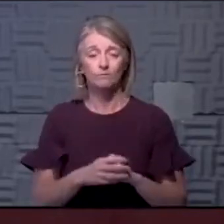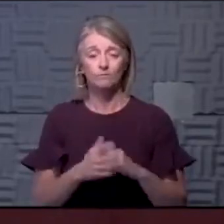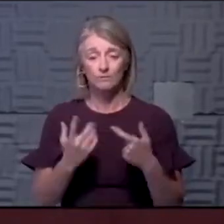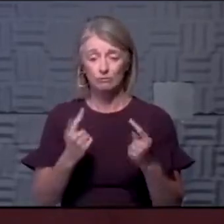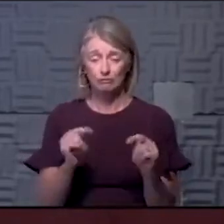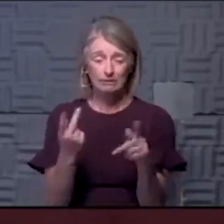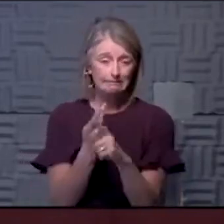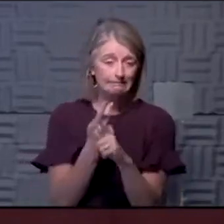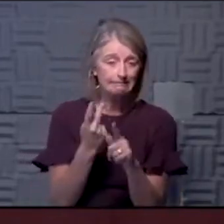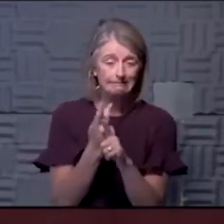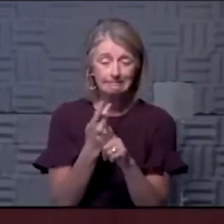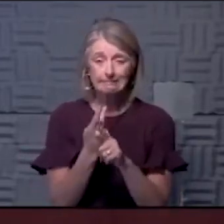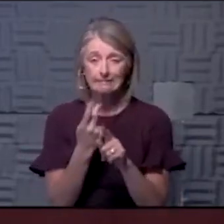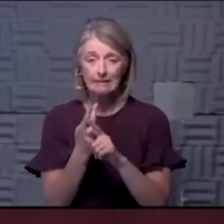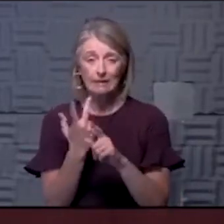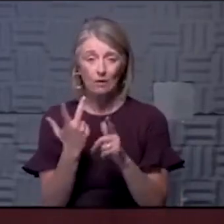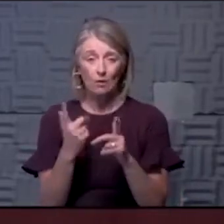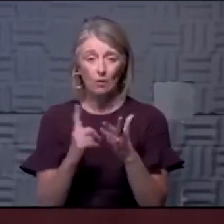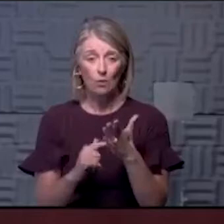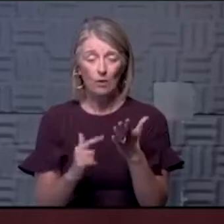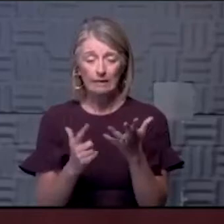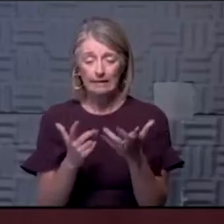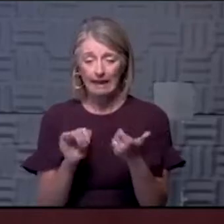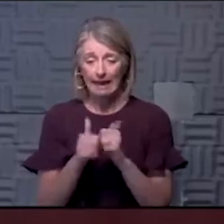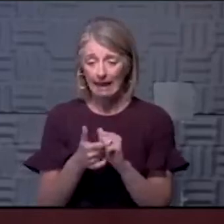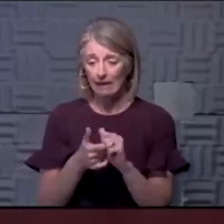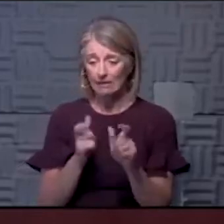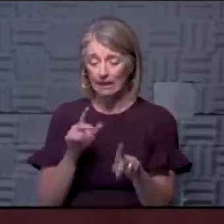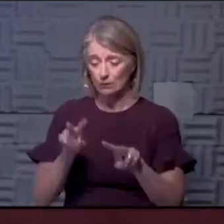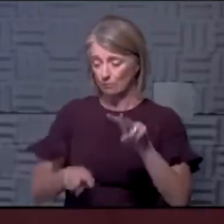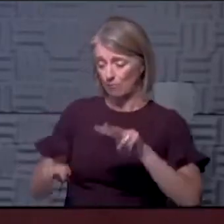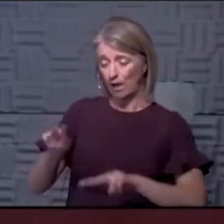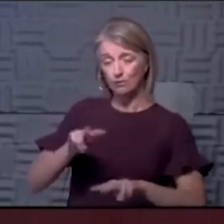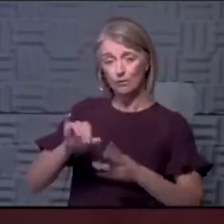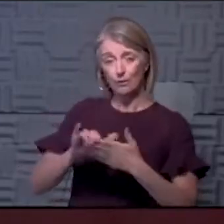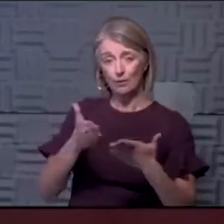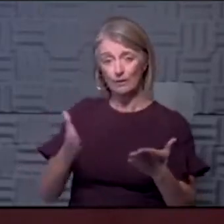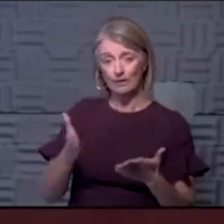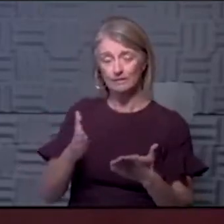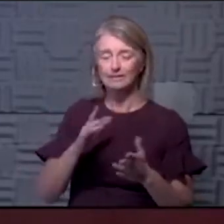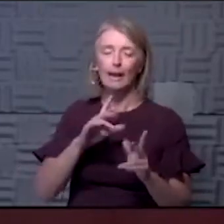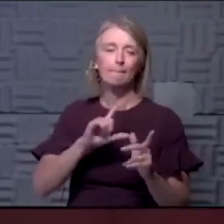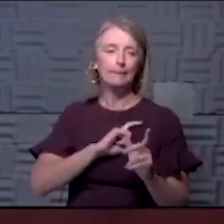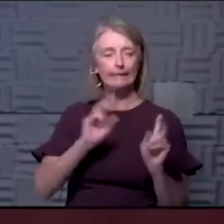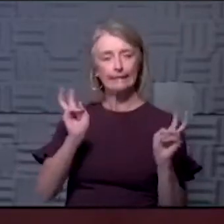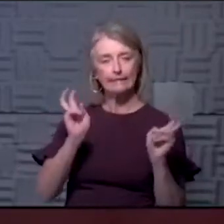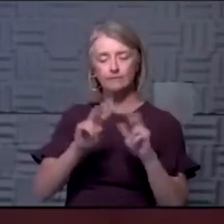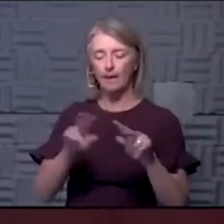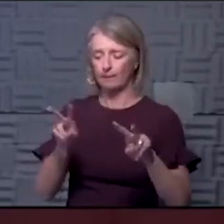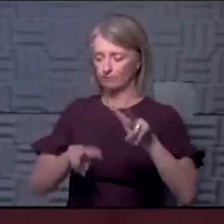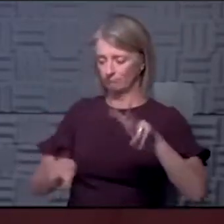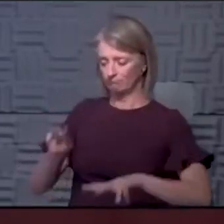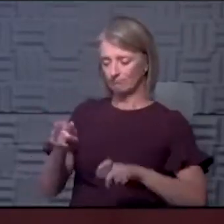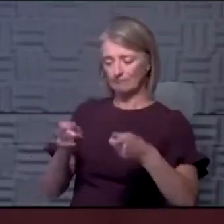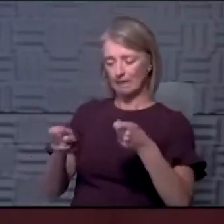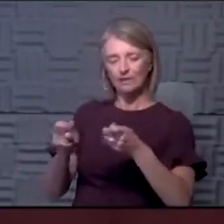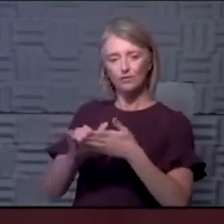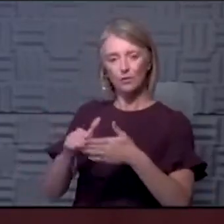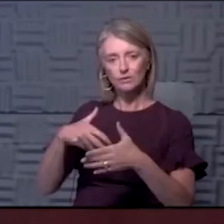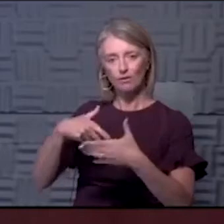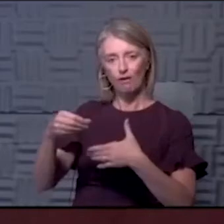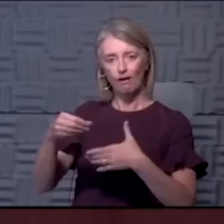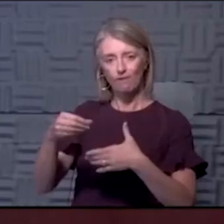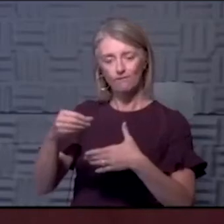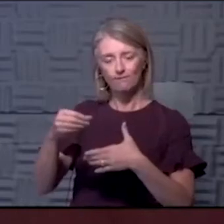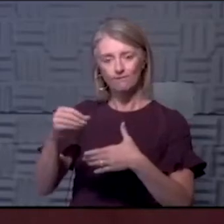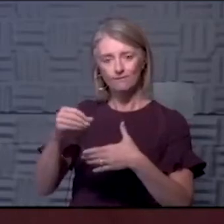to figure out what levers you have to police these things, not literally police, but to manage these things, we're in discussion.